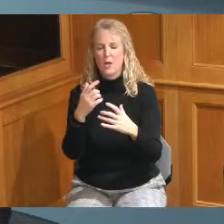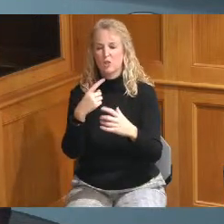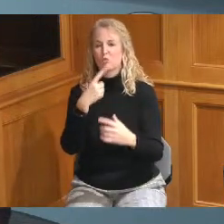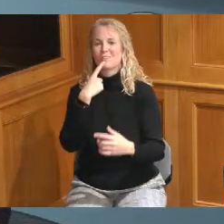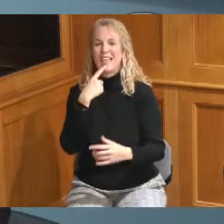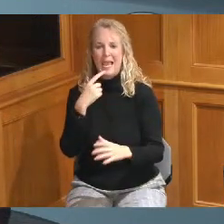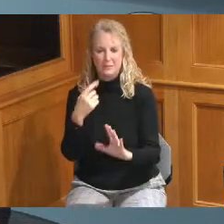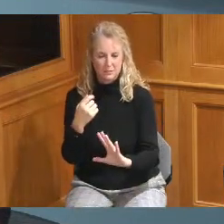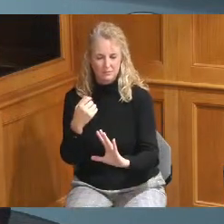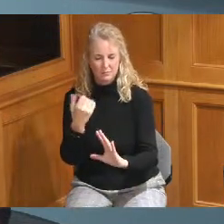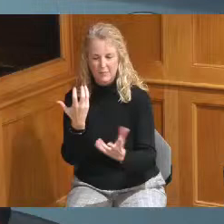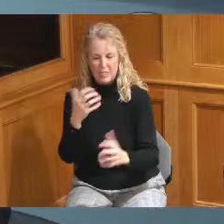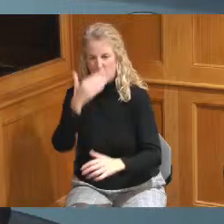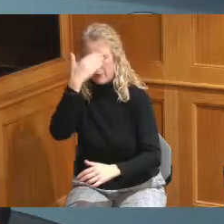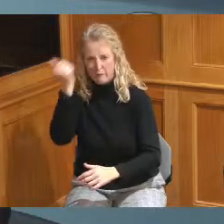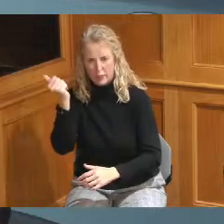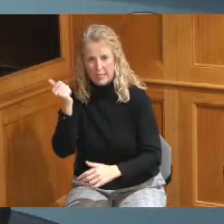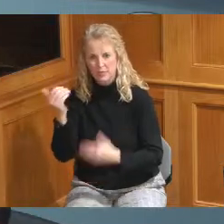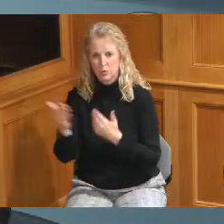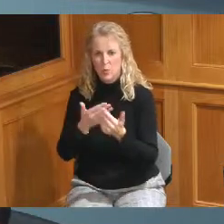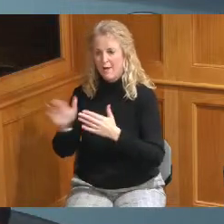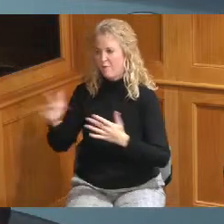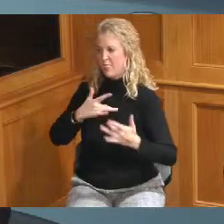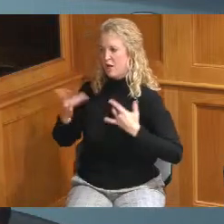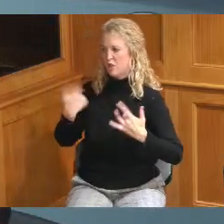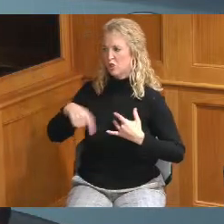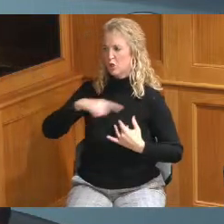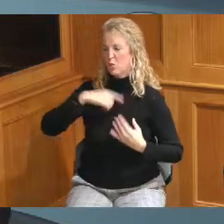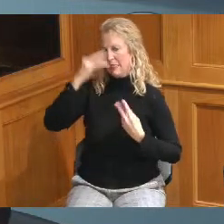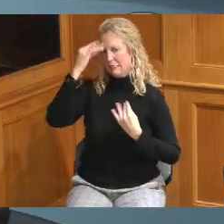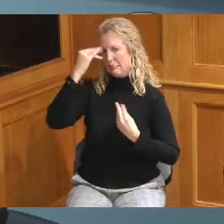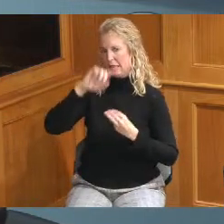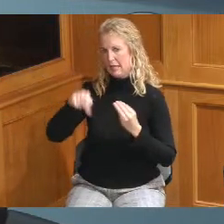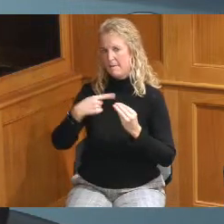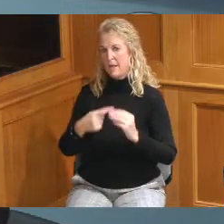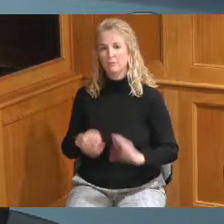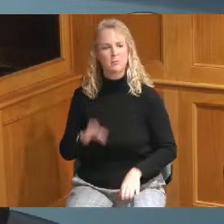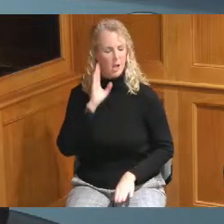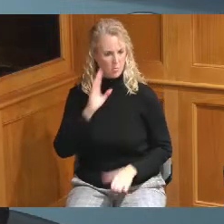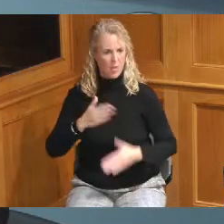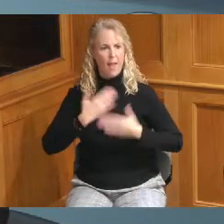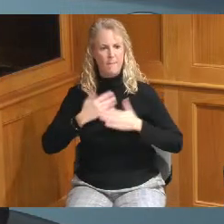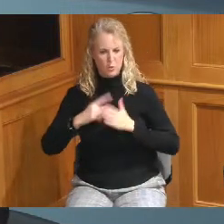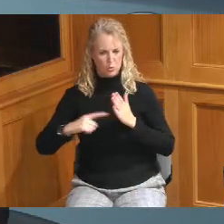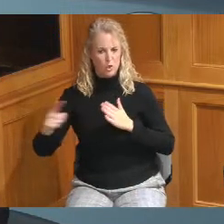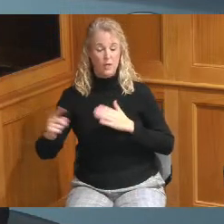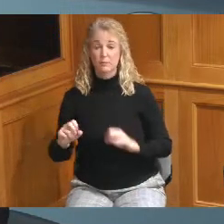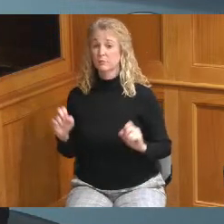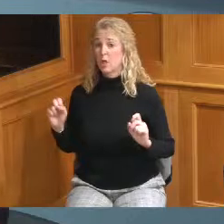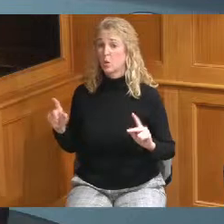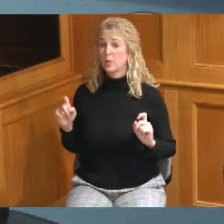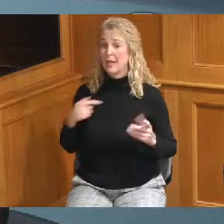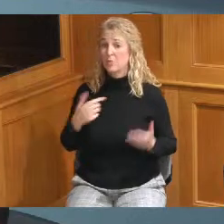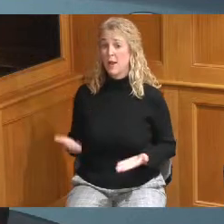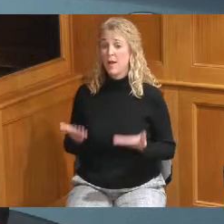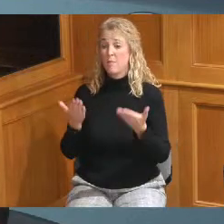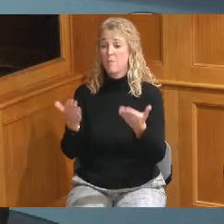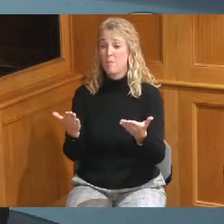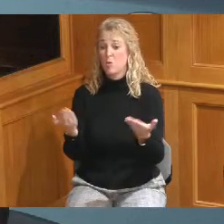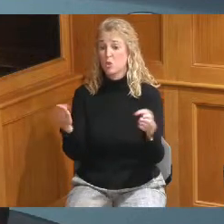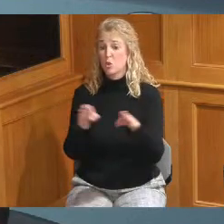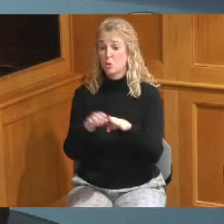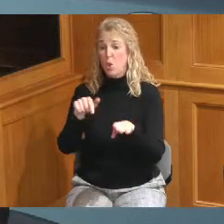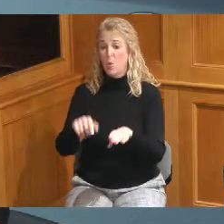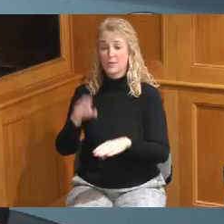that their, whatever their concern is was all right, articulated. we'll definitely check with them. Okay. Well, I make a motion to close